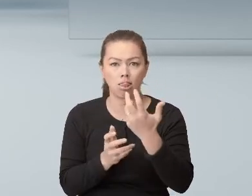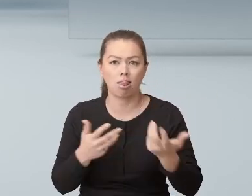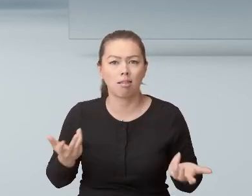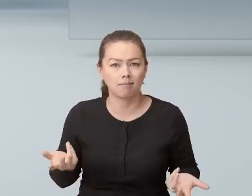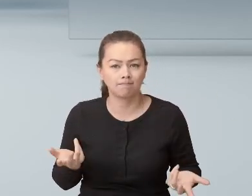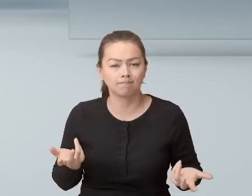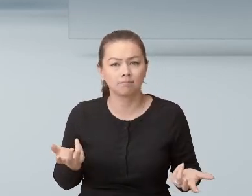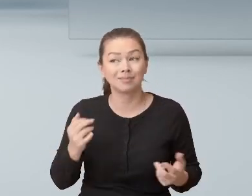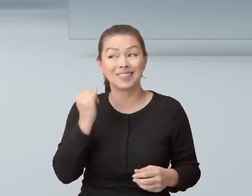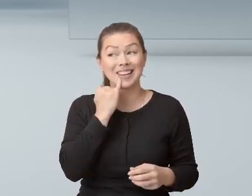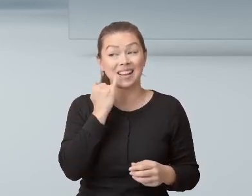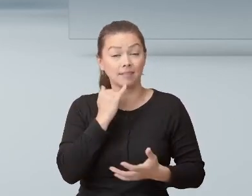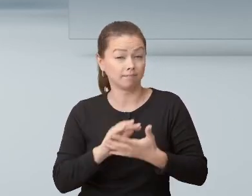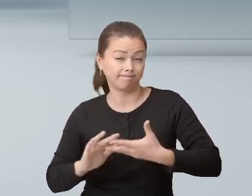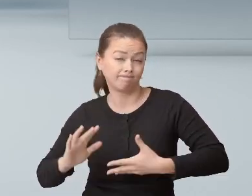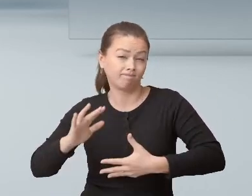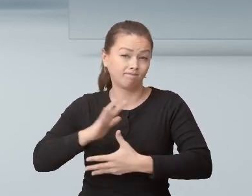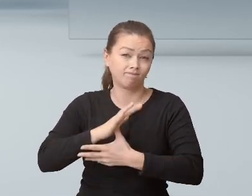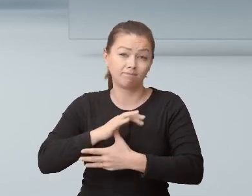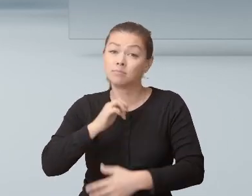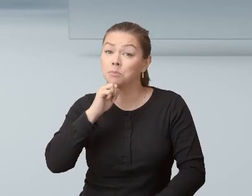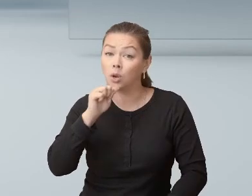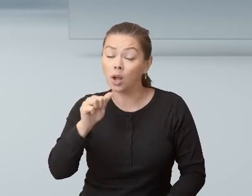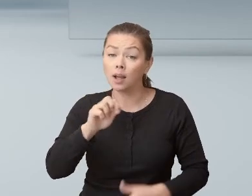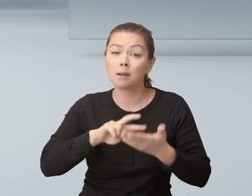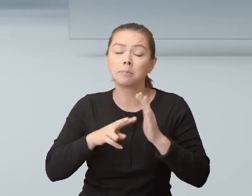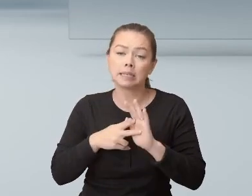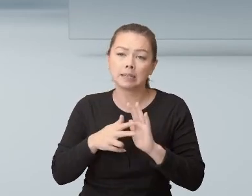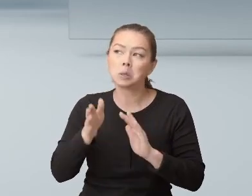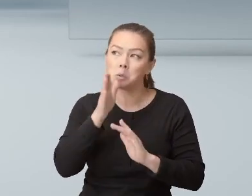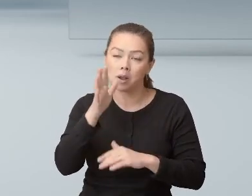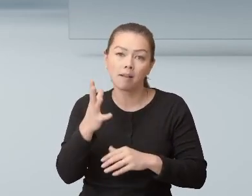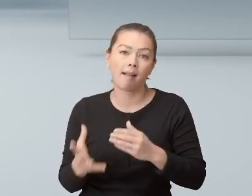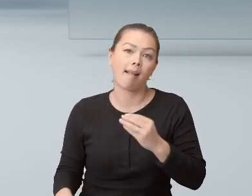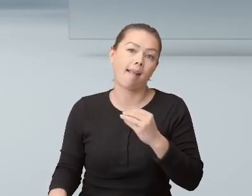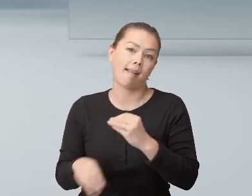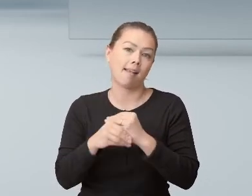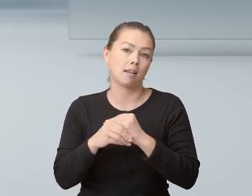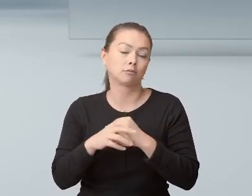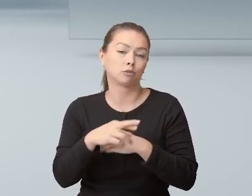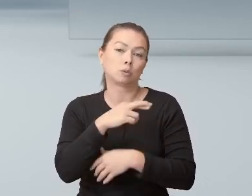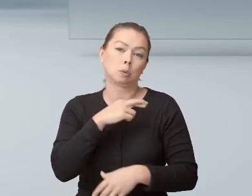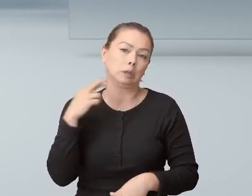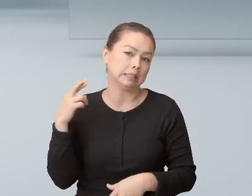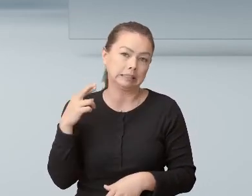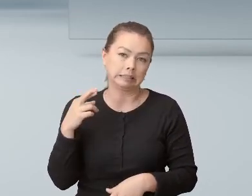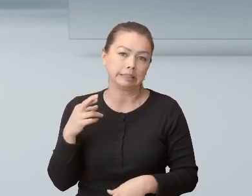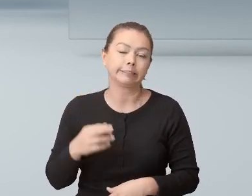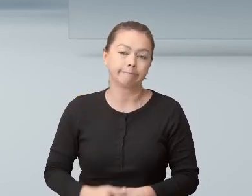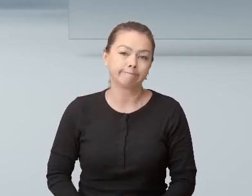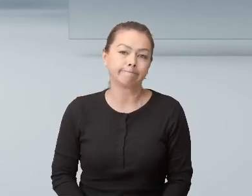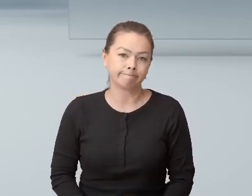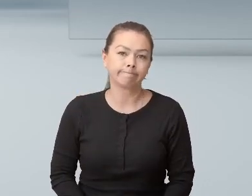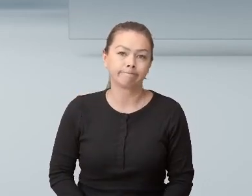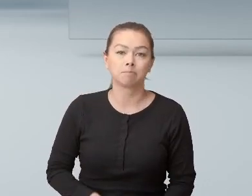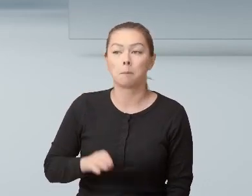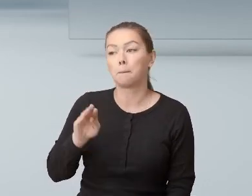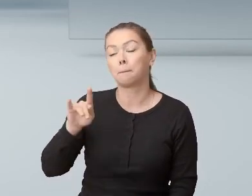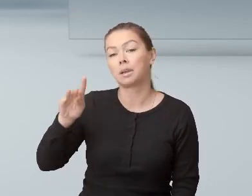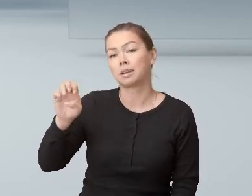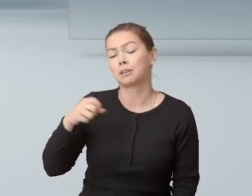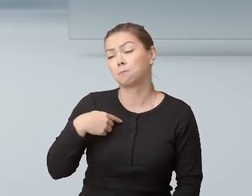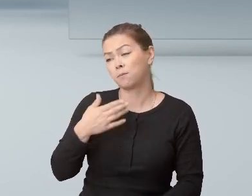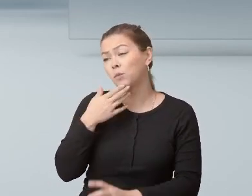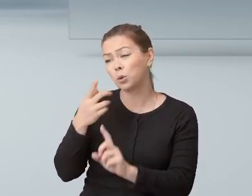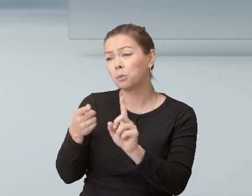priority, then you're going to introduce more risk into the equation. Yeah, it's a really good point. And why wait to the end? Because everyone else is going to be waiting till the